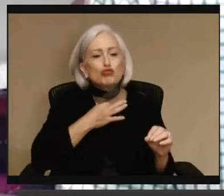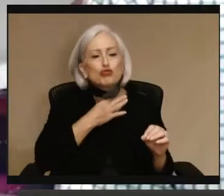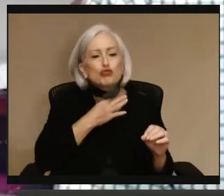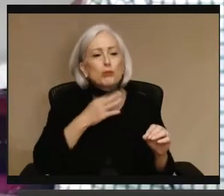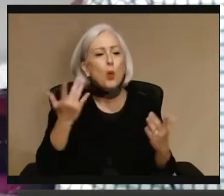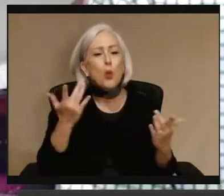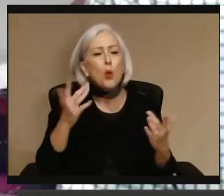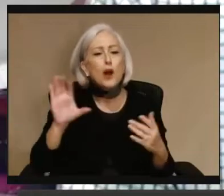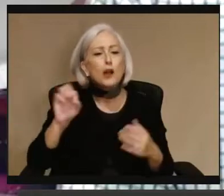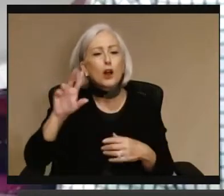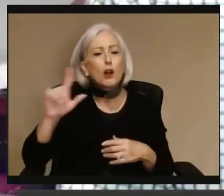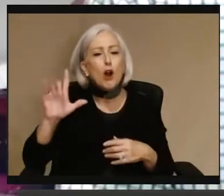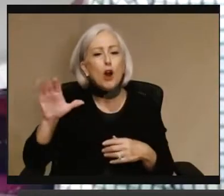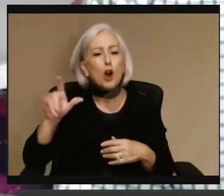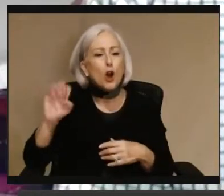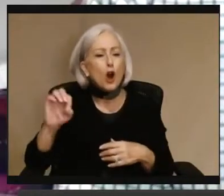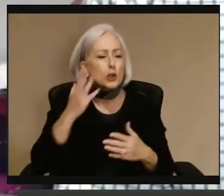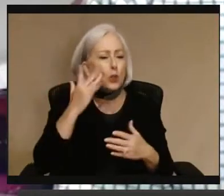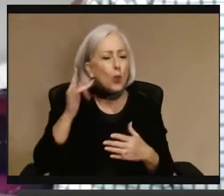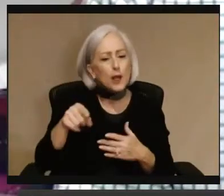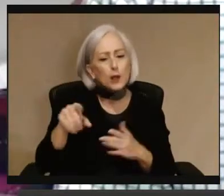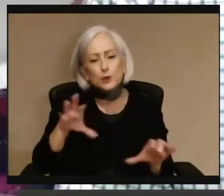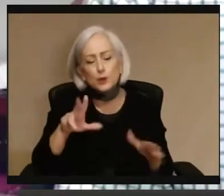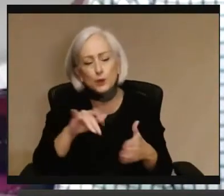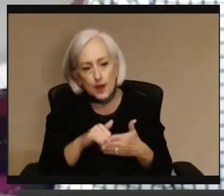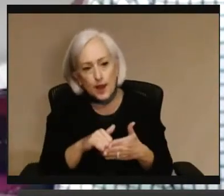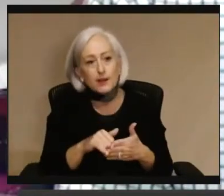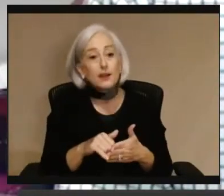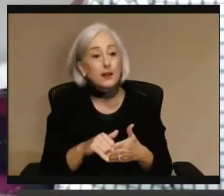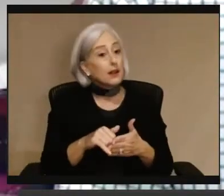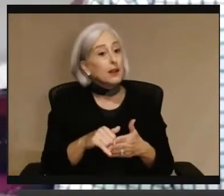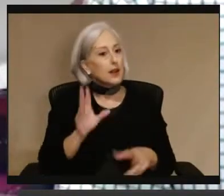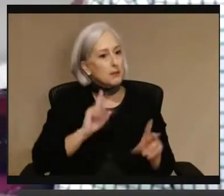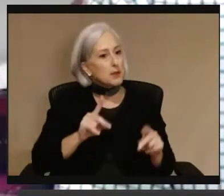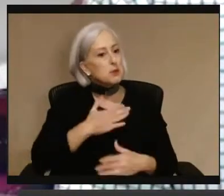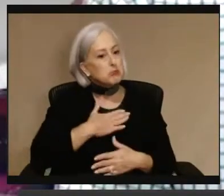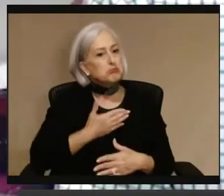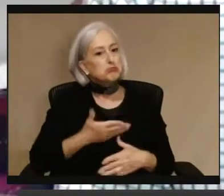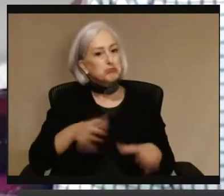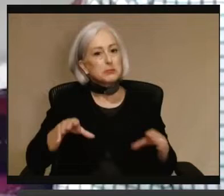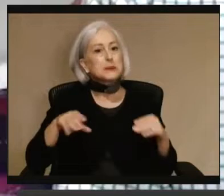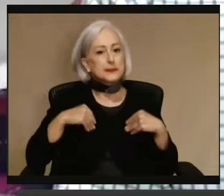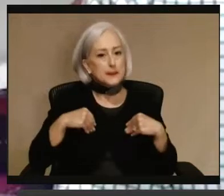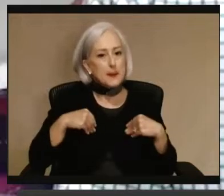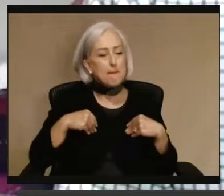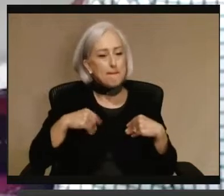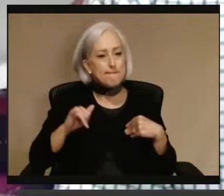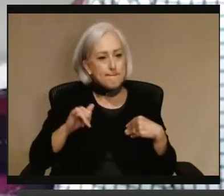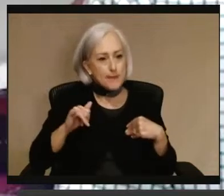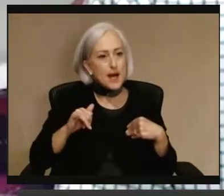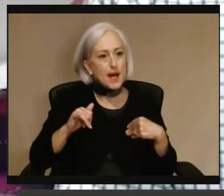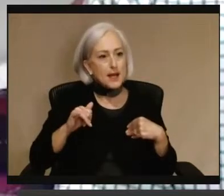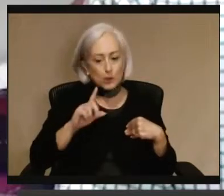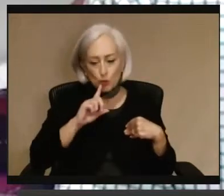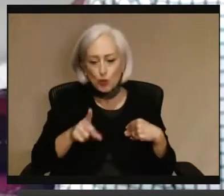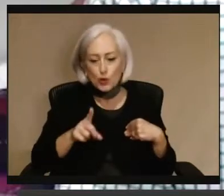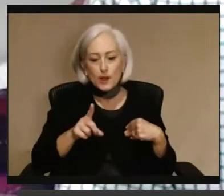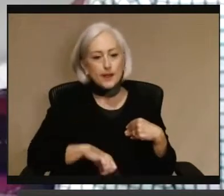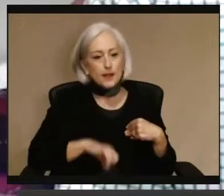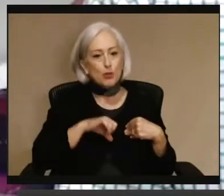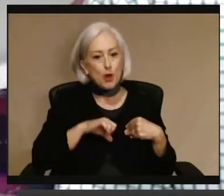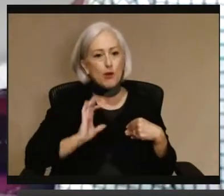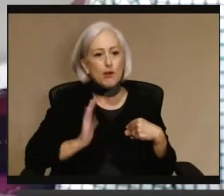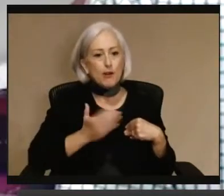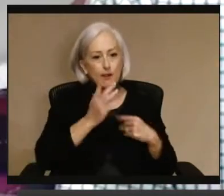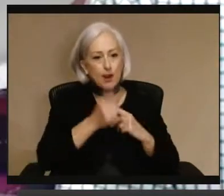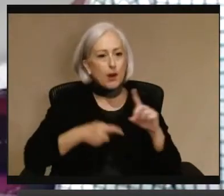and why we were doing what we were doing. And it was very well received. A lot of people were really, really proud of what we were doing